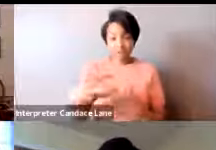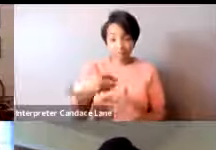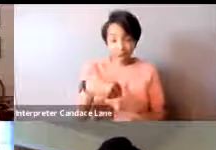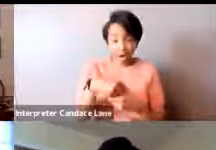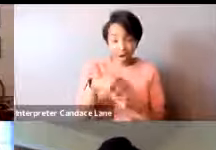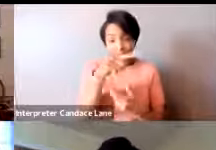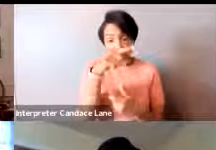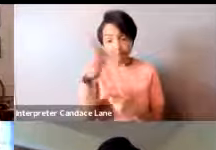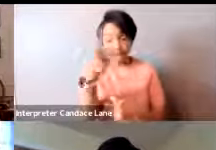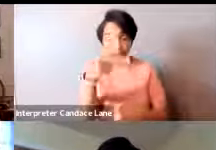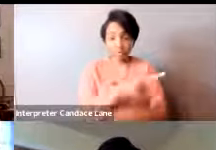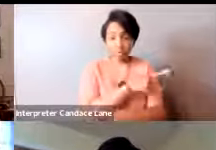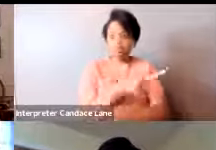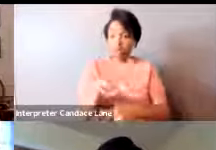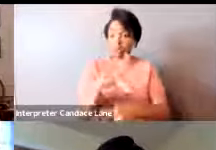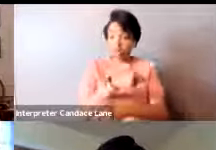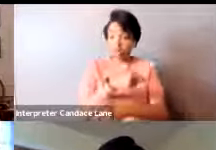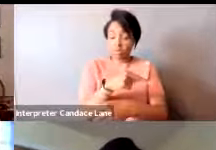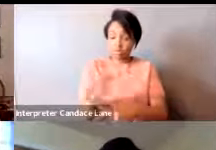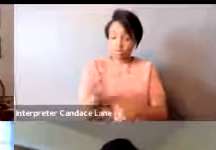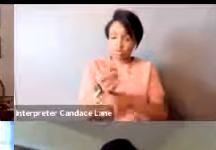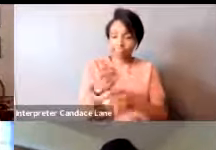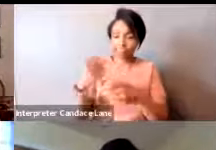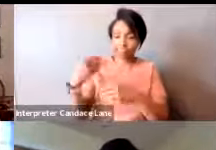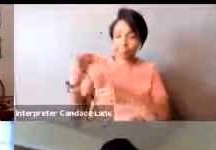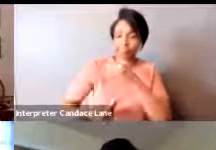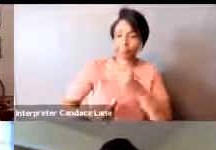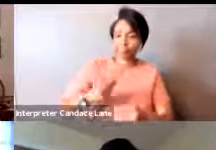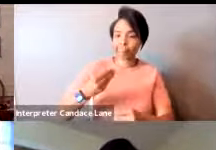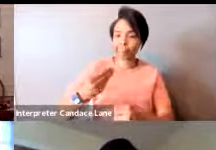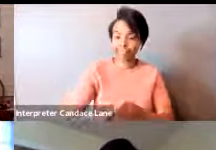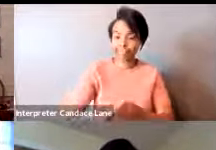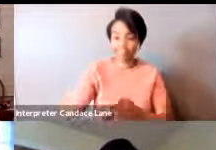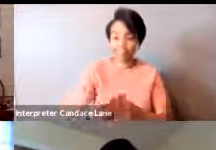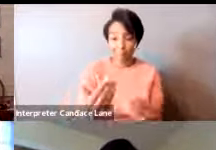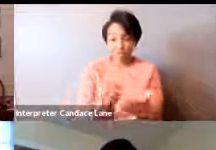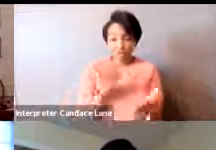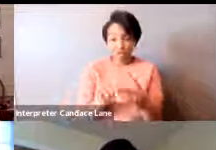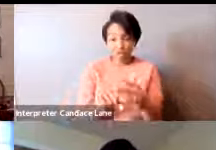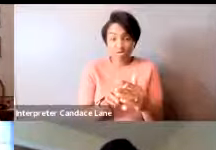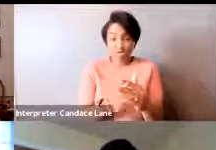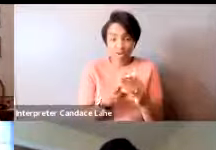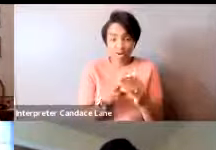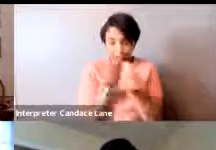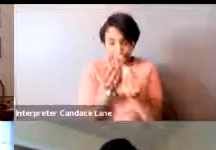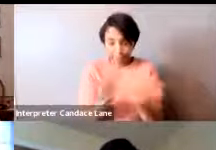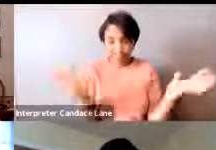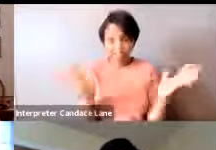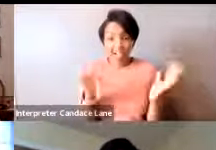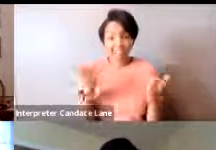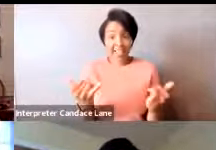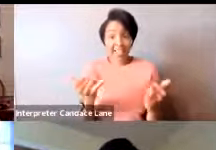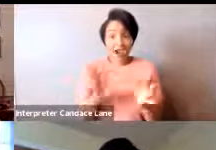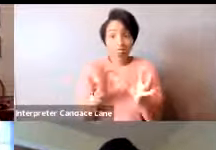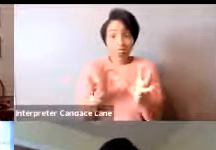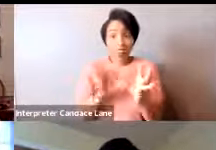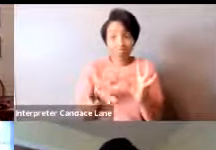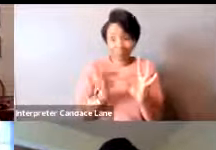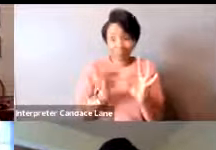tradition. Before we get started, we want to let you know that live interpretation